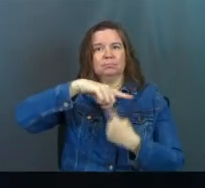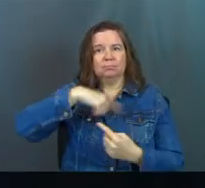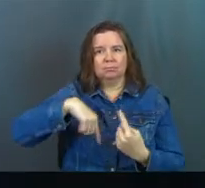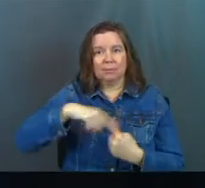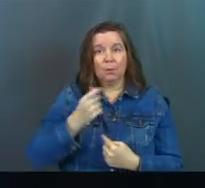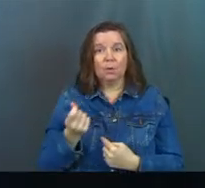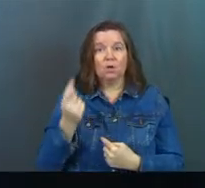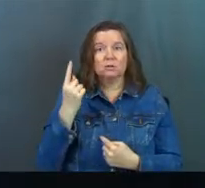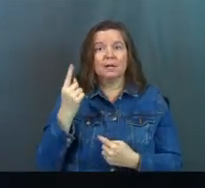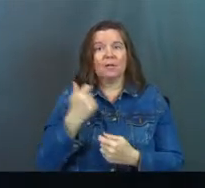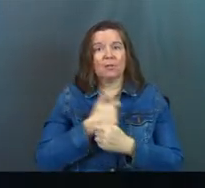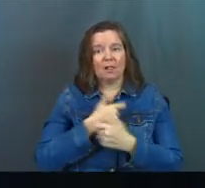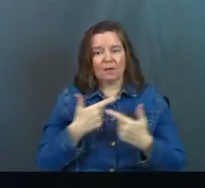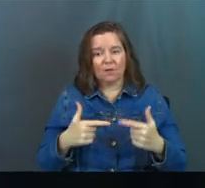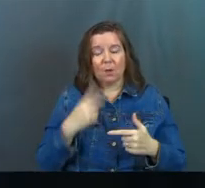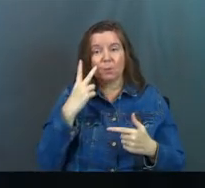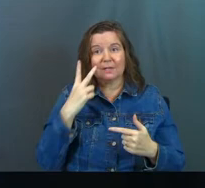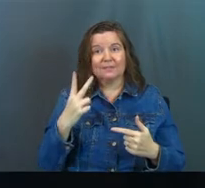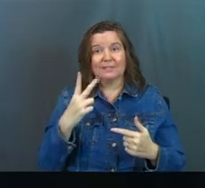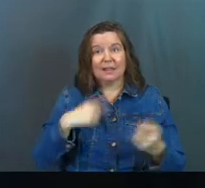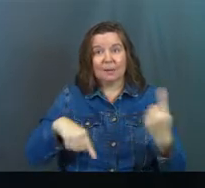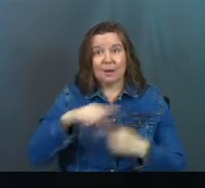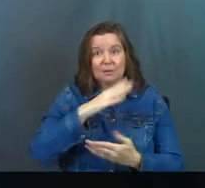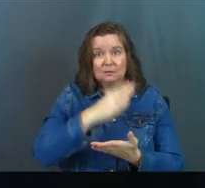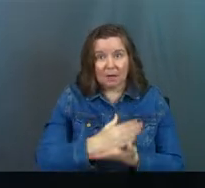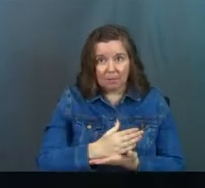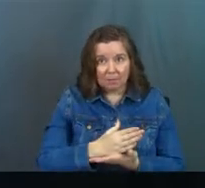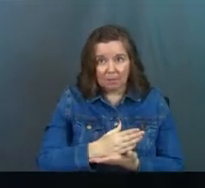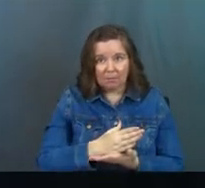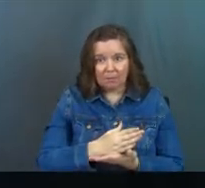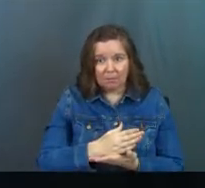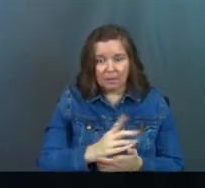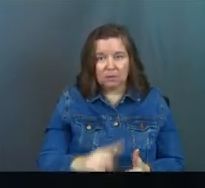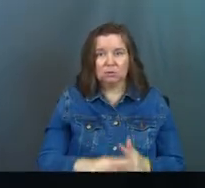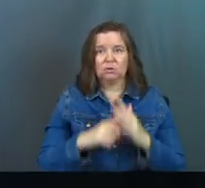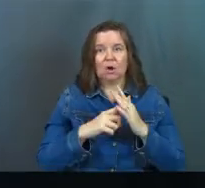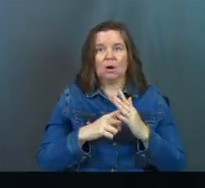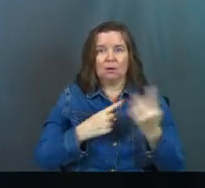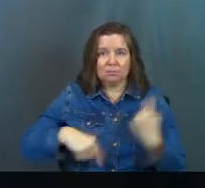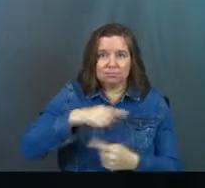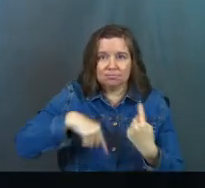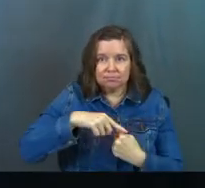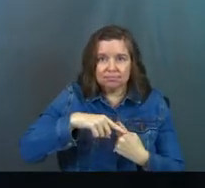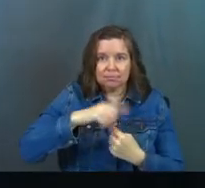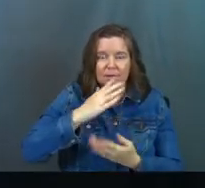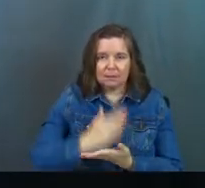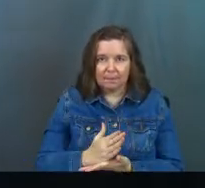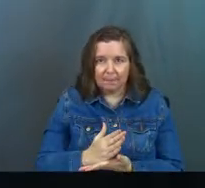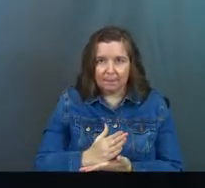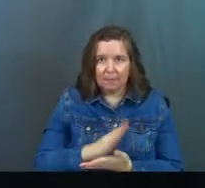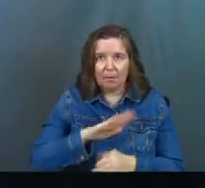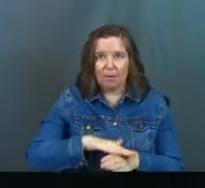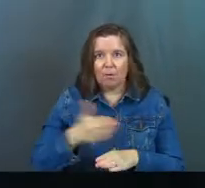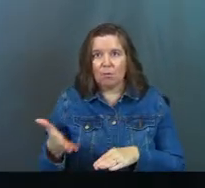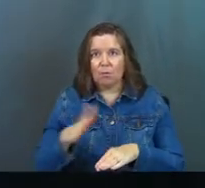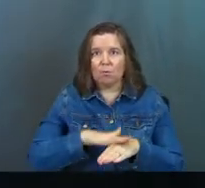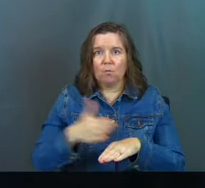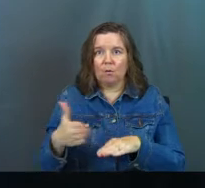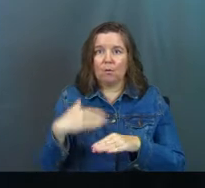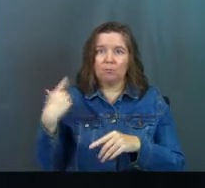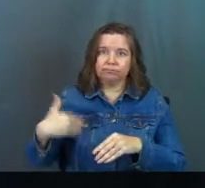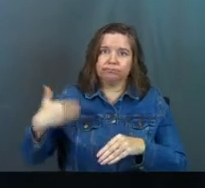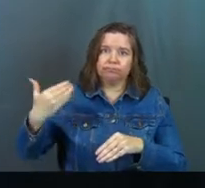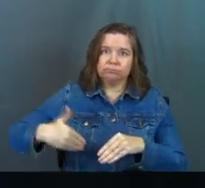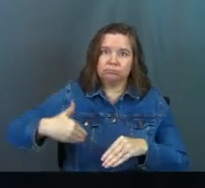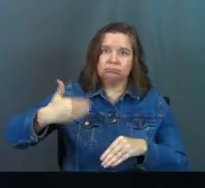languages. And we've seen the merry-go-round stop and start countless times. And it used to stop.